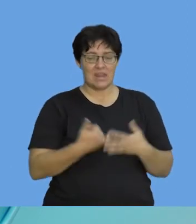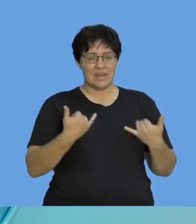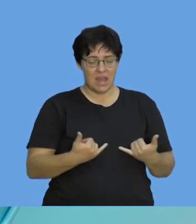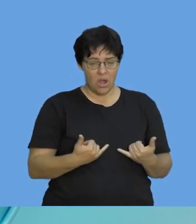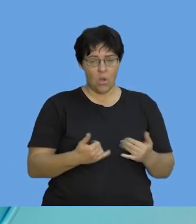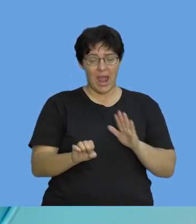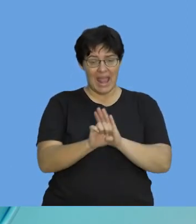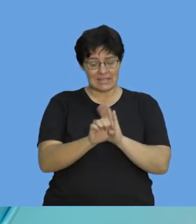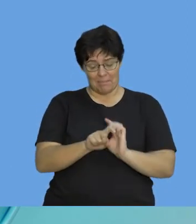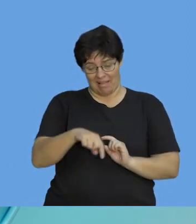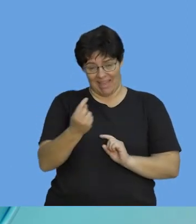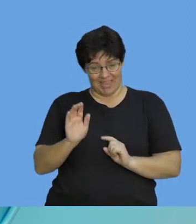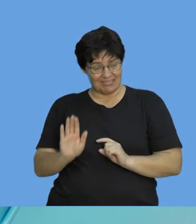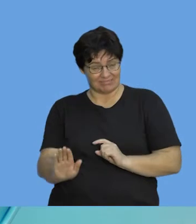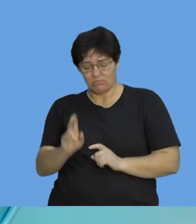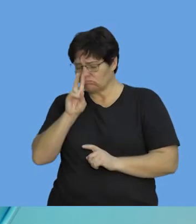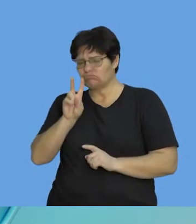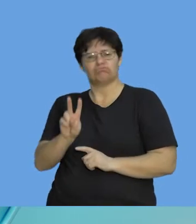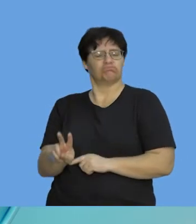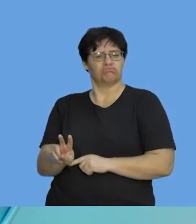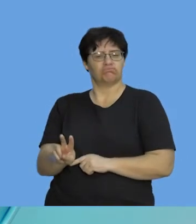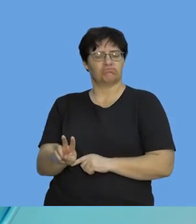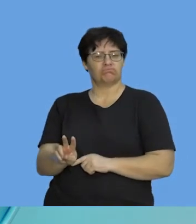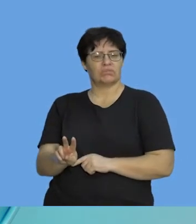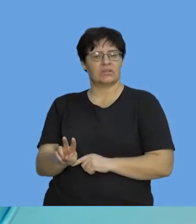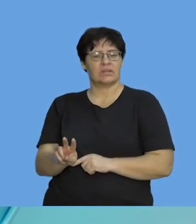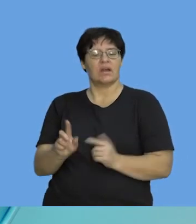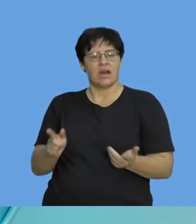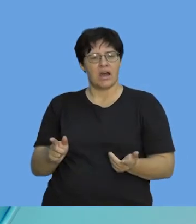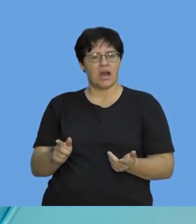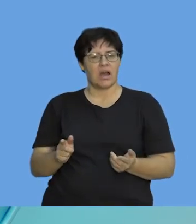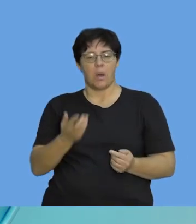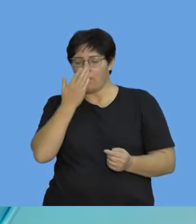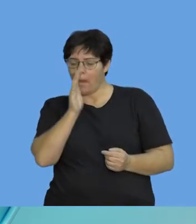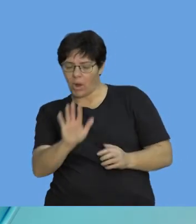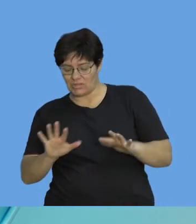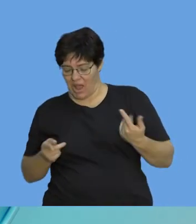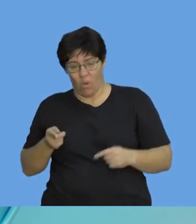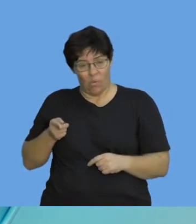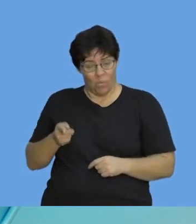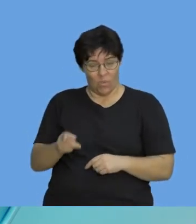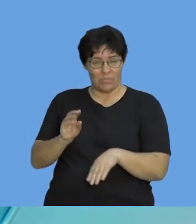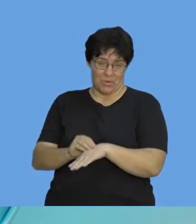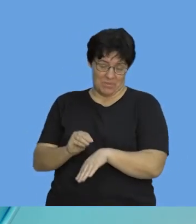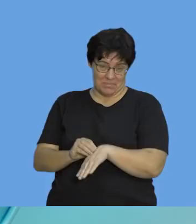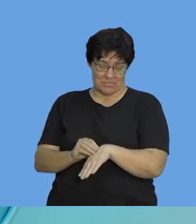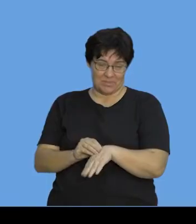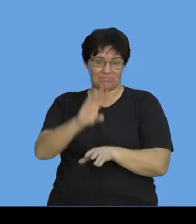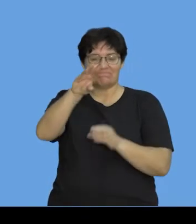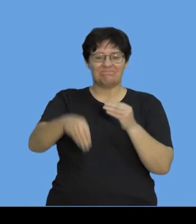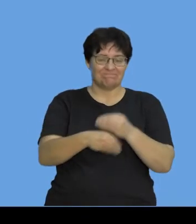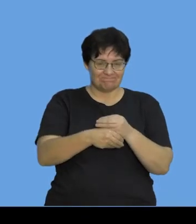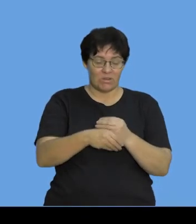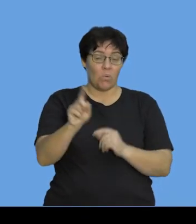how exactly we know what's the approach in terms of solving problems that involve percentage yield. Right. So we're